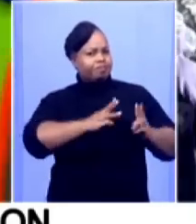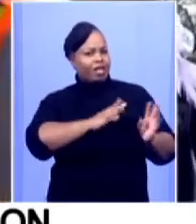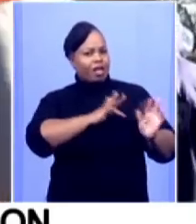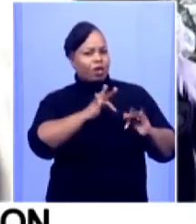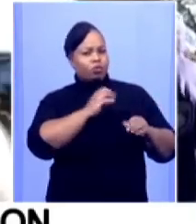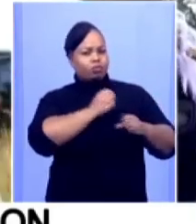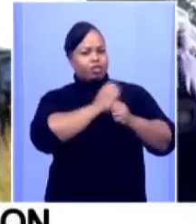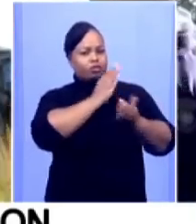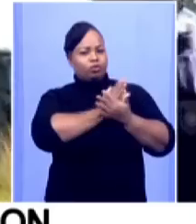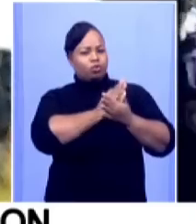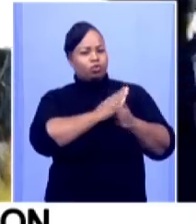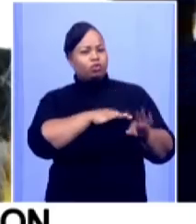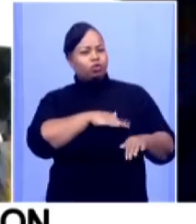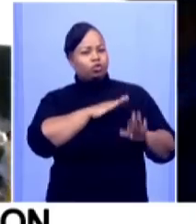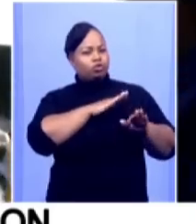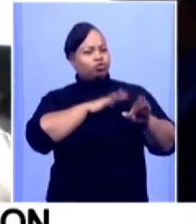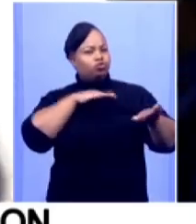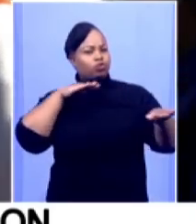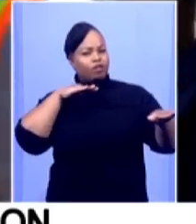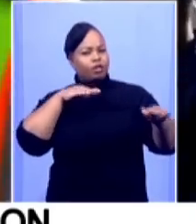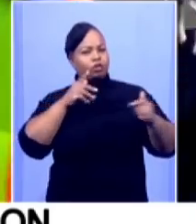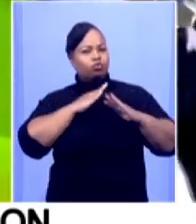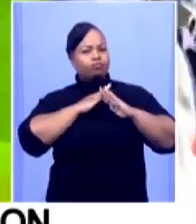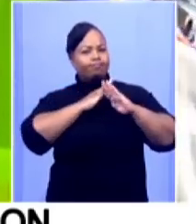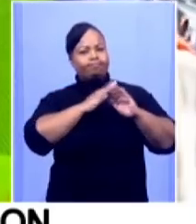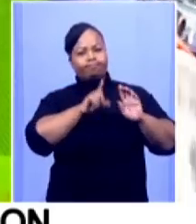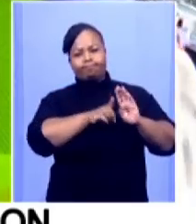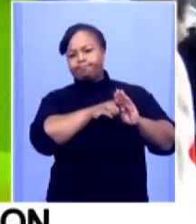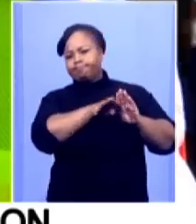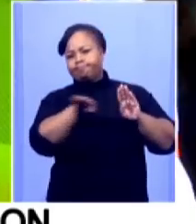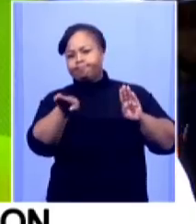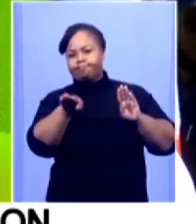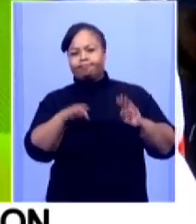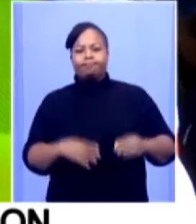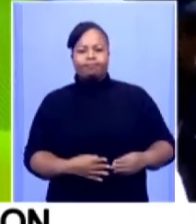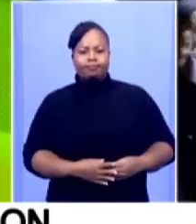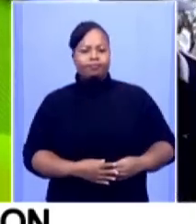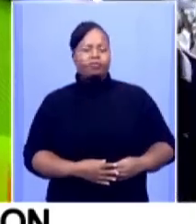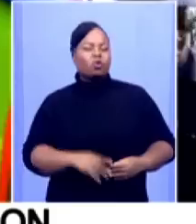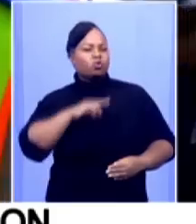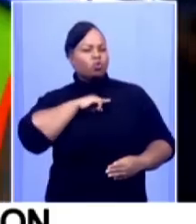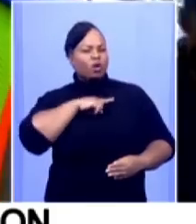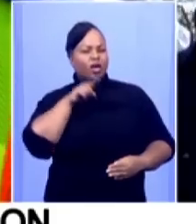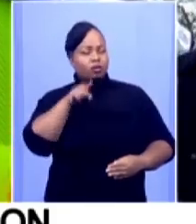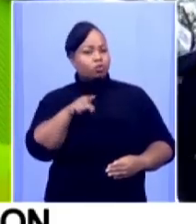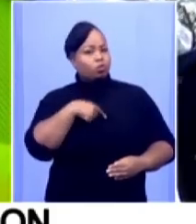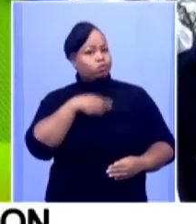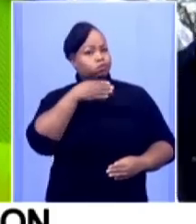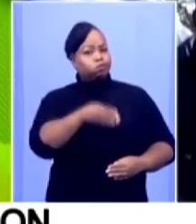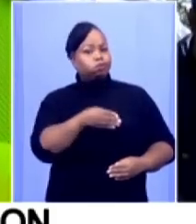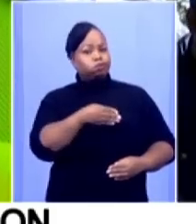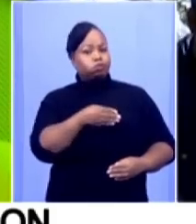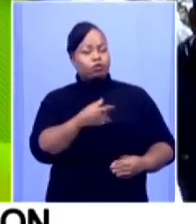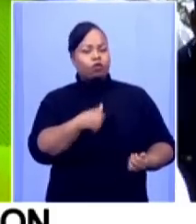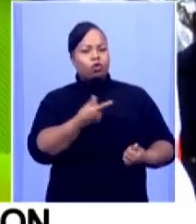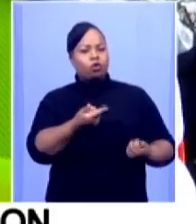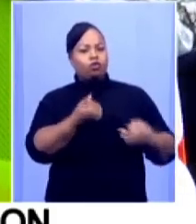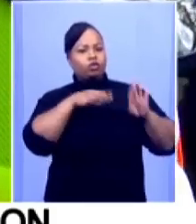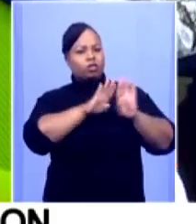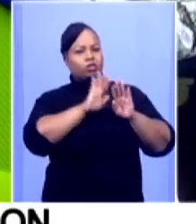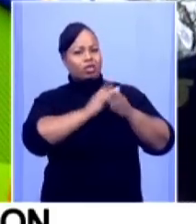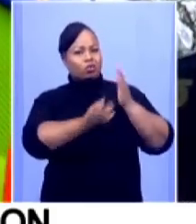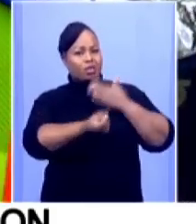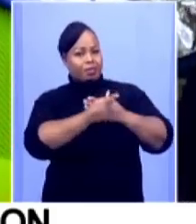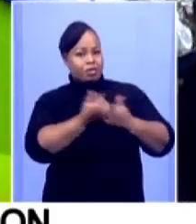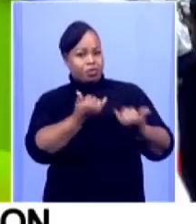that there's no traffic actually coming this way, and to ensure that there's no congestion as well? As I understand, you guys were on standby for a shutdown that was scheduled to take